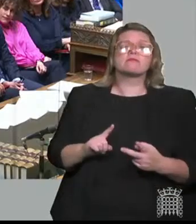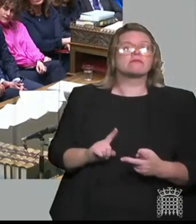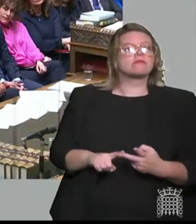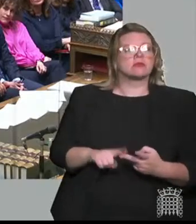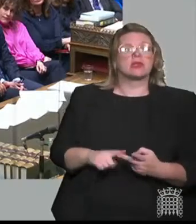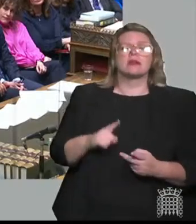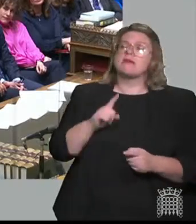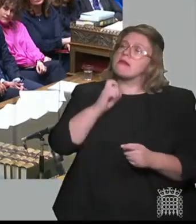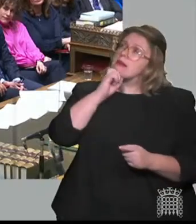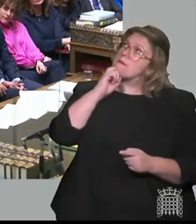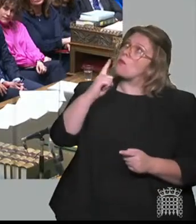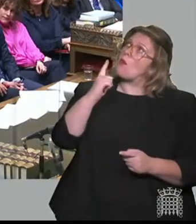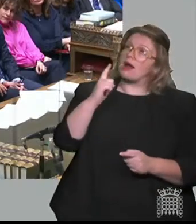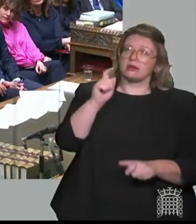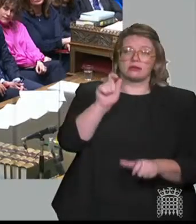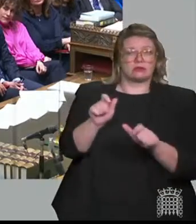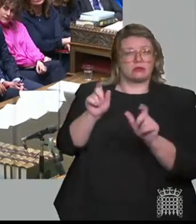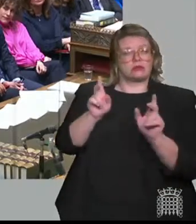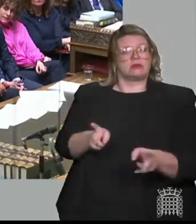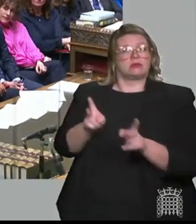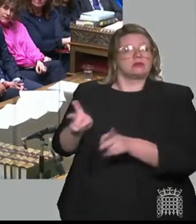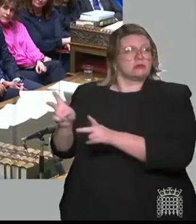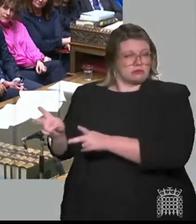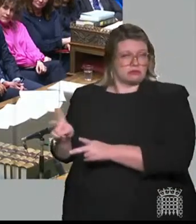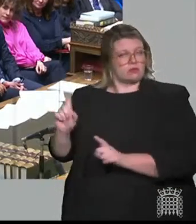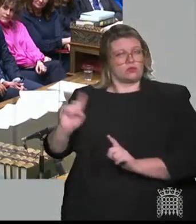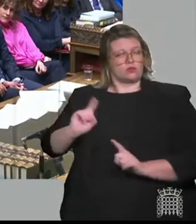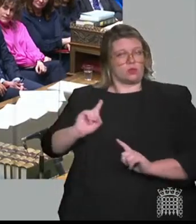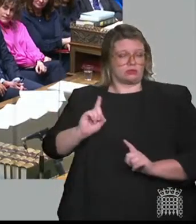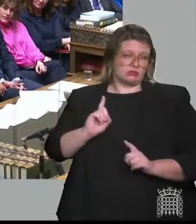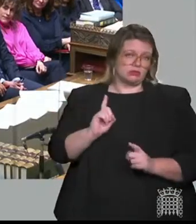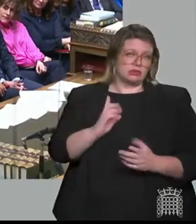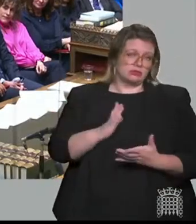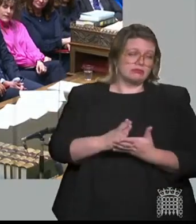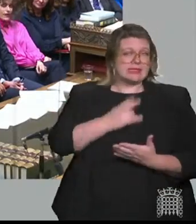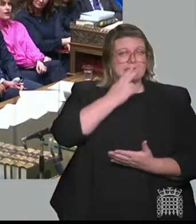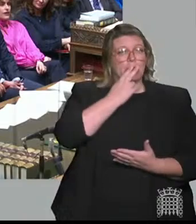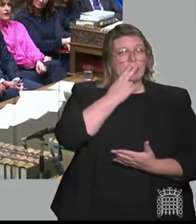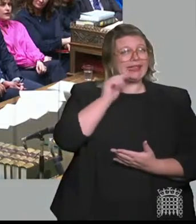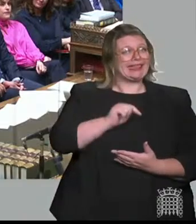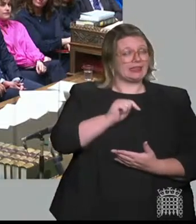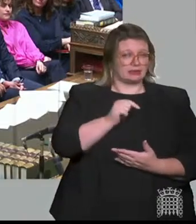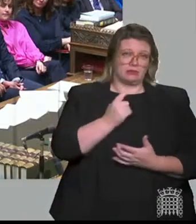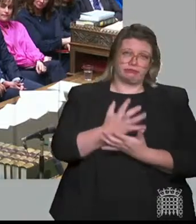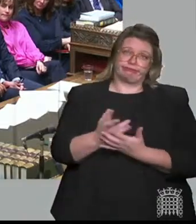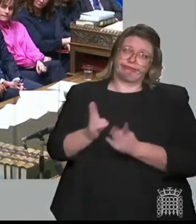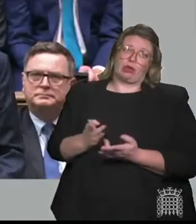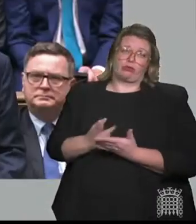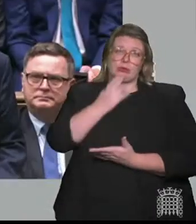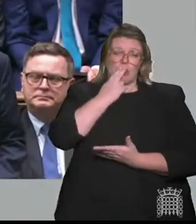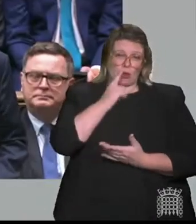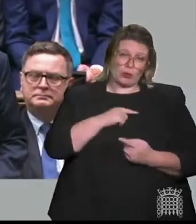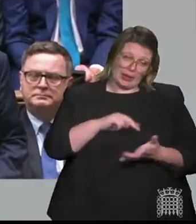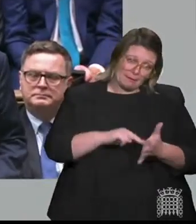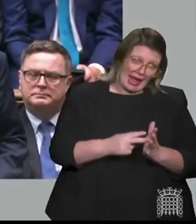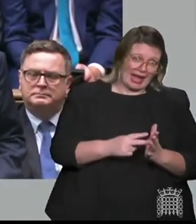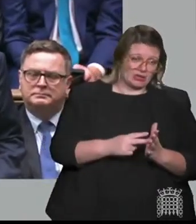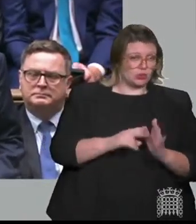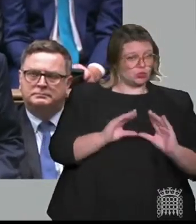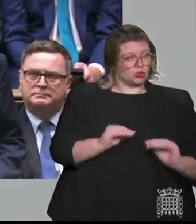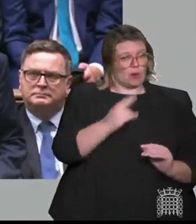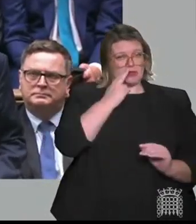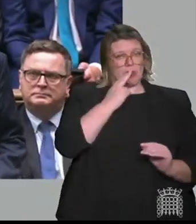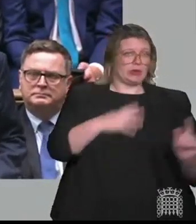of mortality the NHS has to deal with by bringing forward plans for a smoke-free generation. But